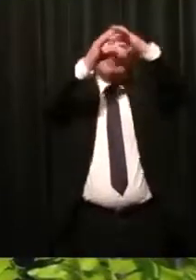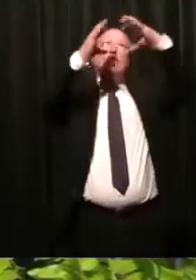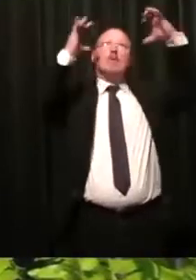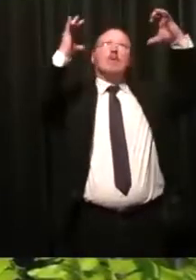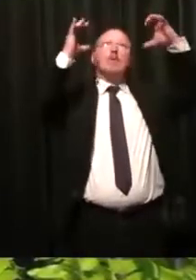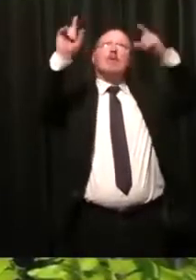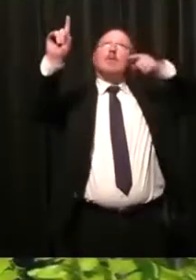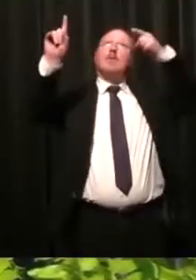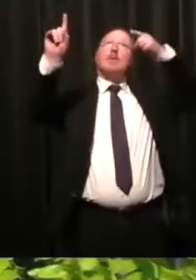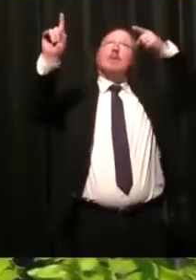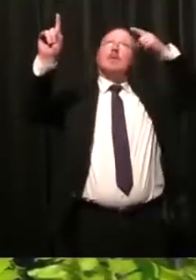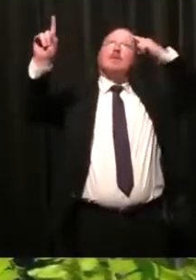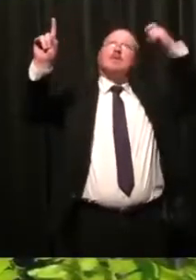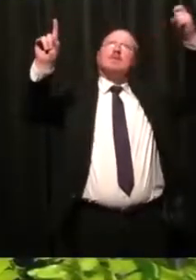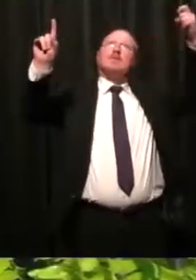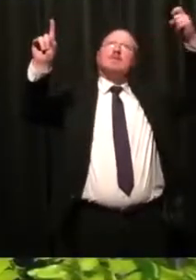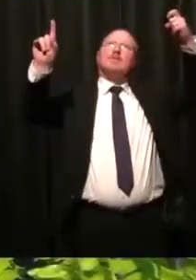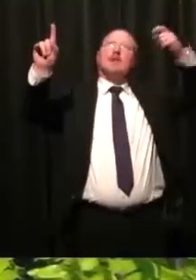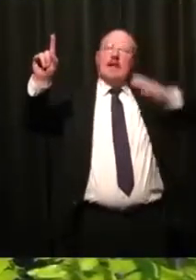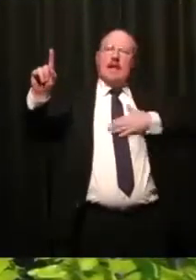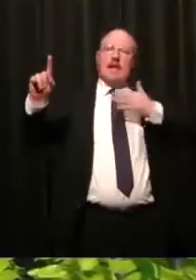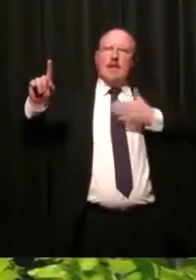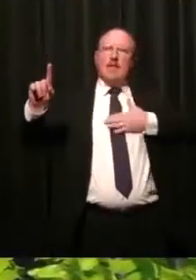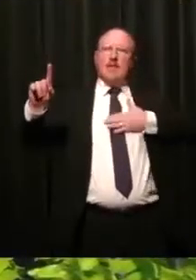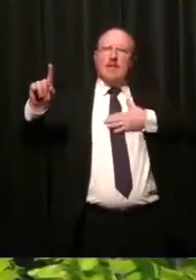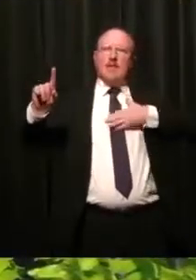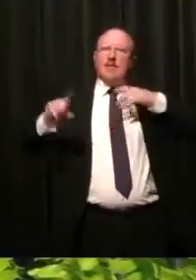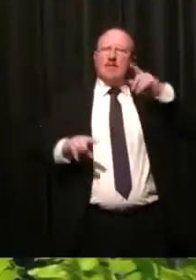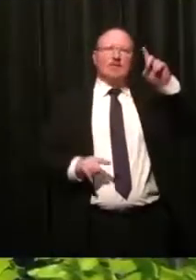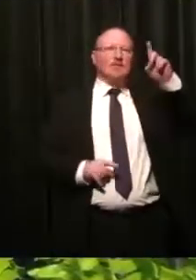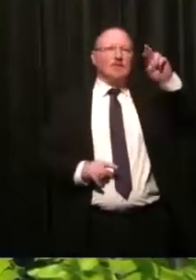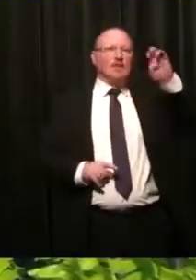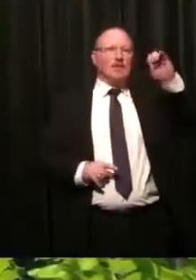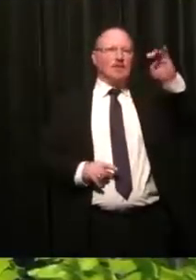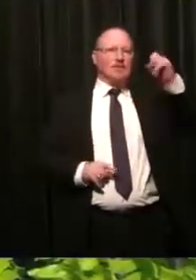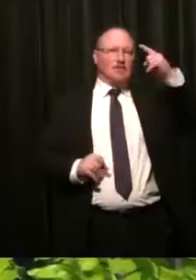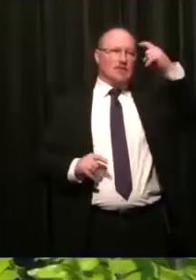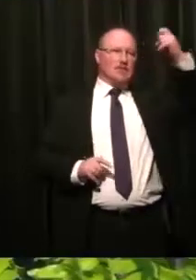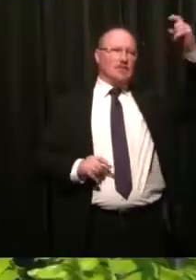dreams and pursue those dreams as happy dreamers.